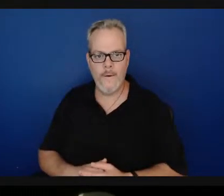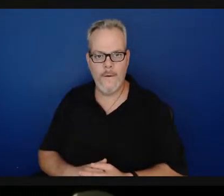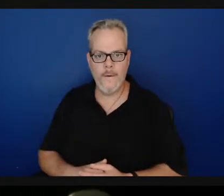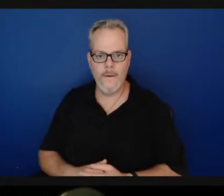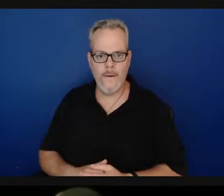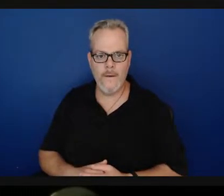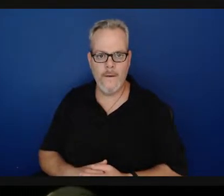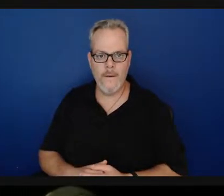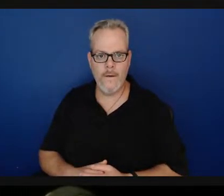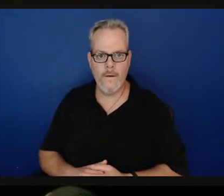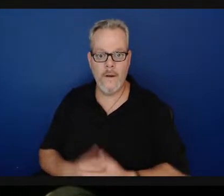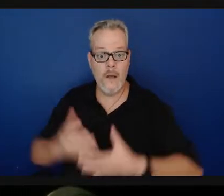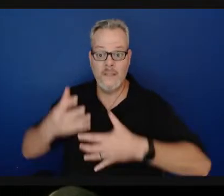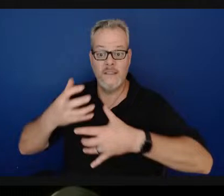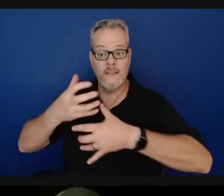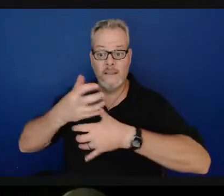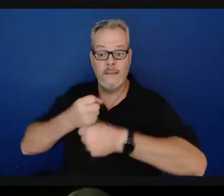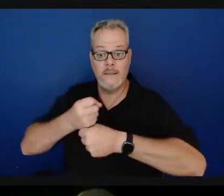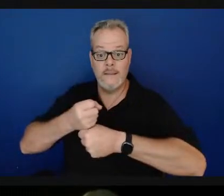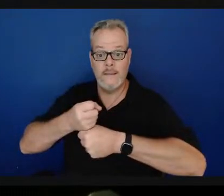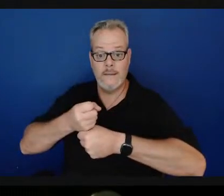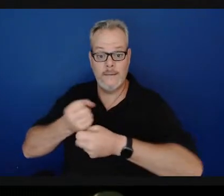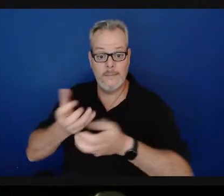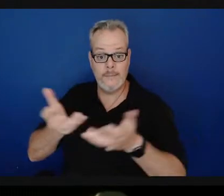So our summary is showing us